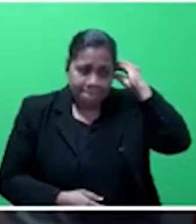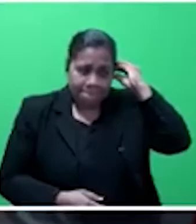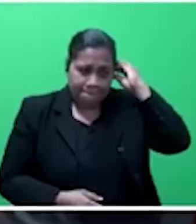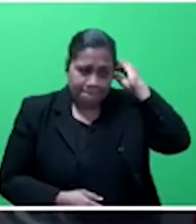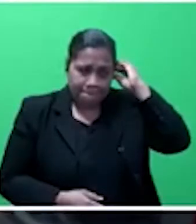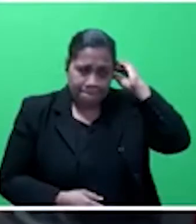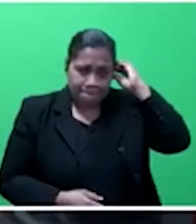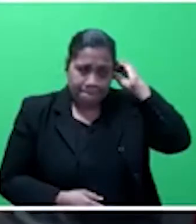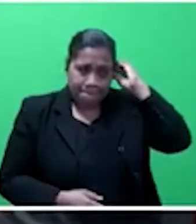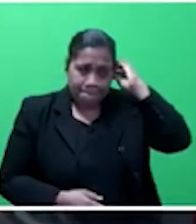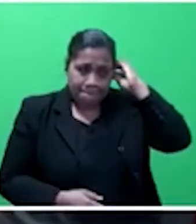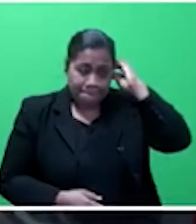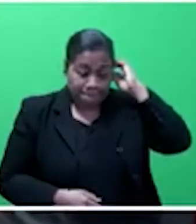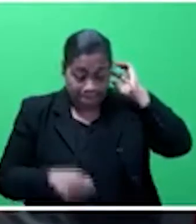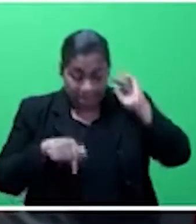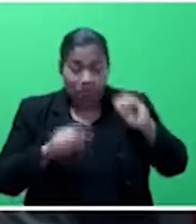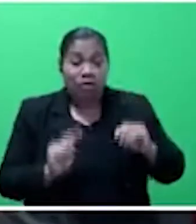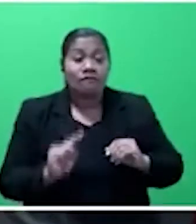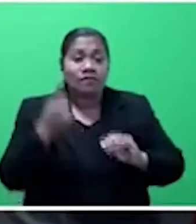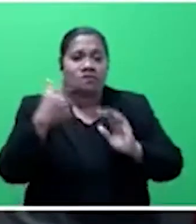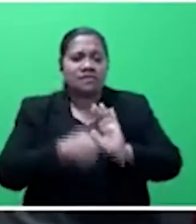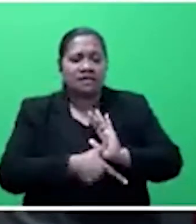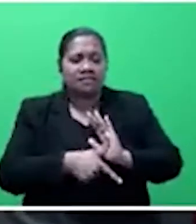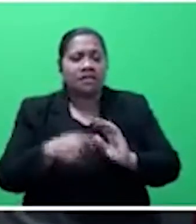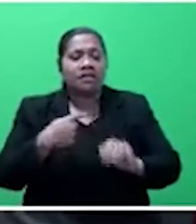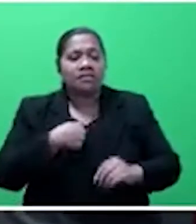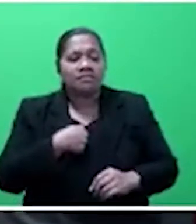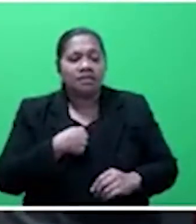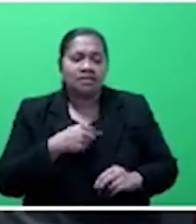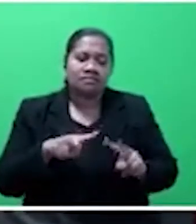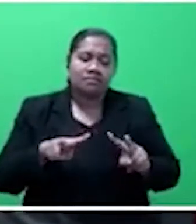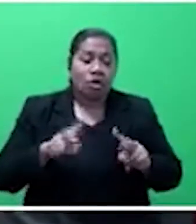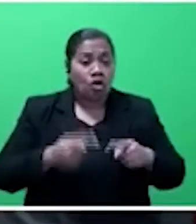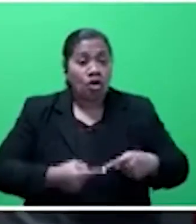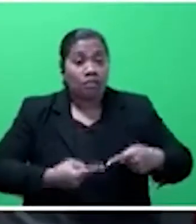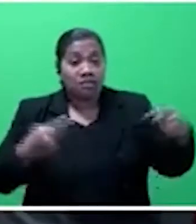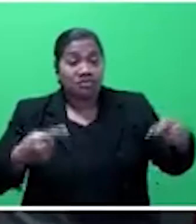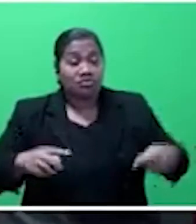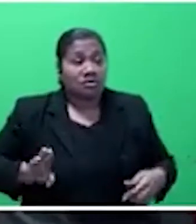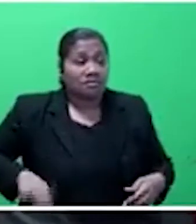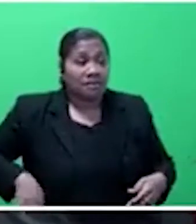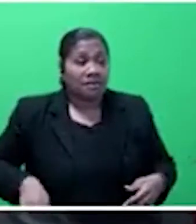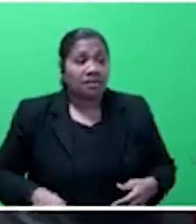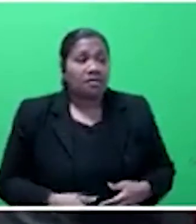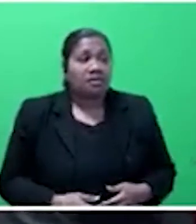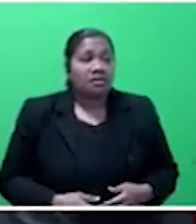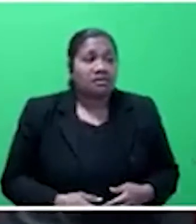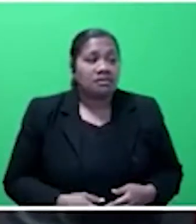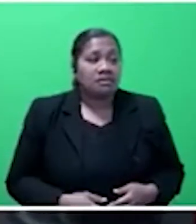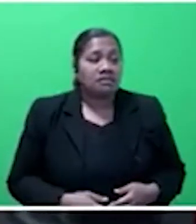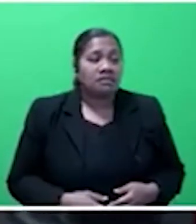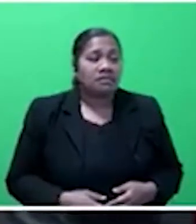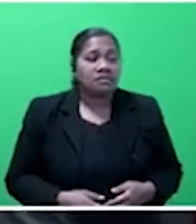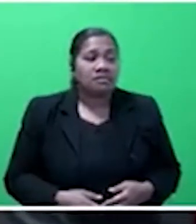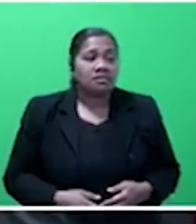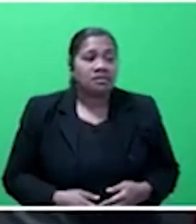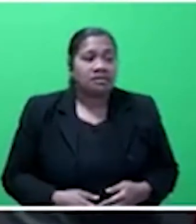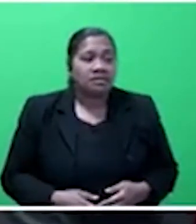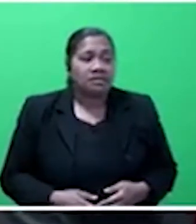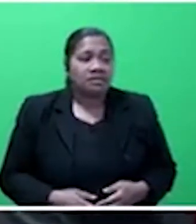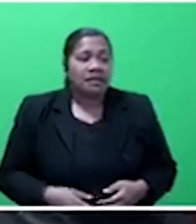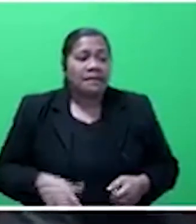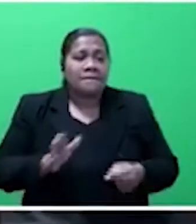observed the opposition member making a point of